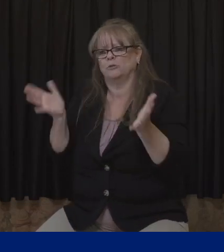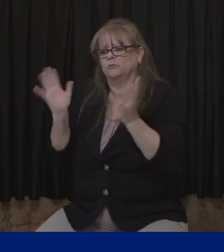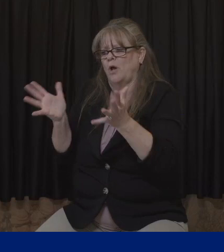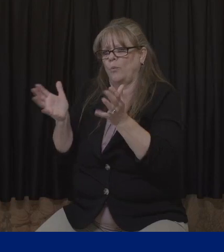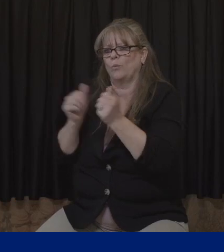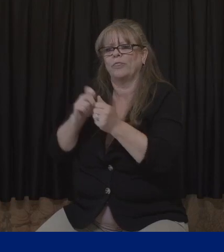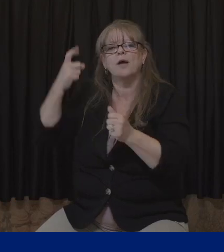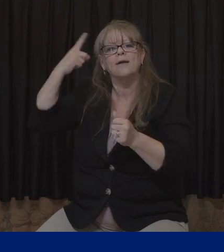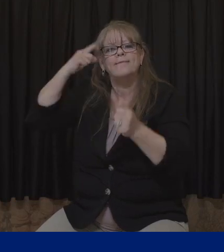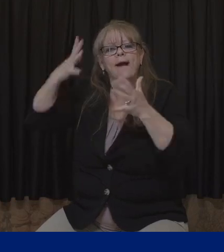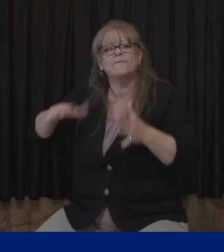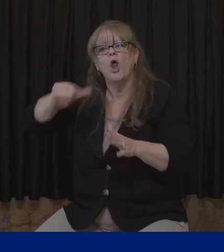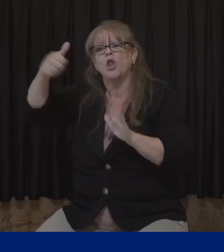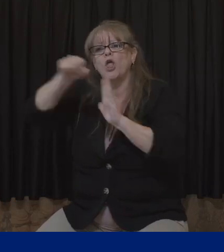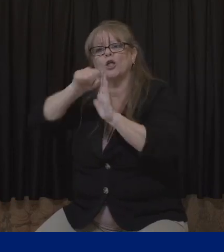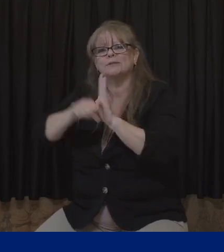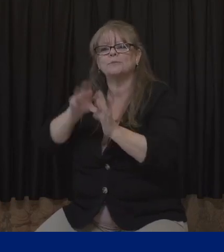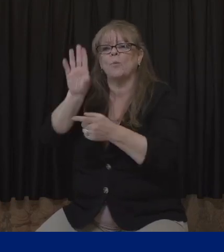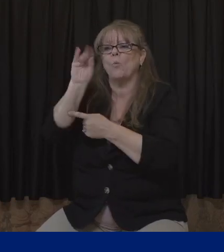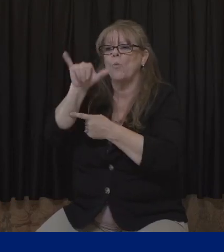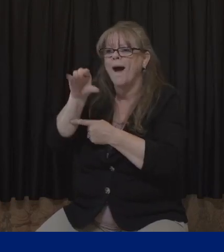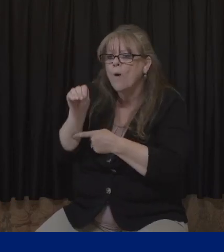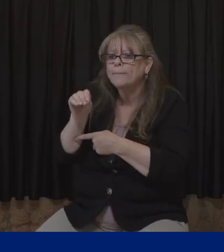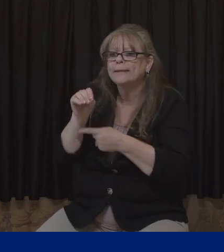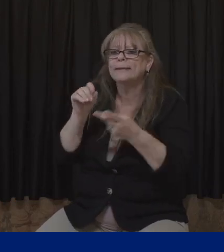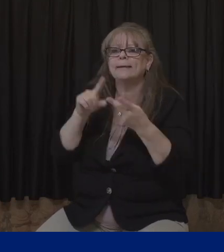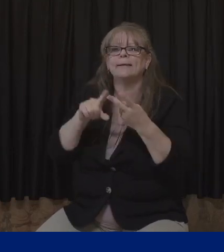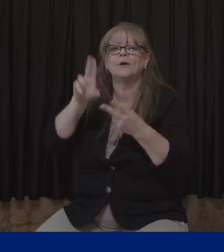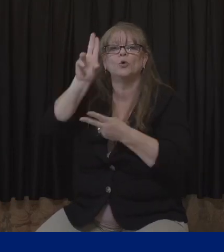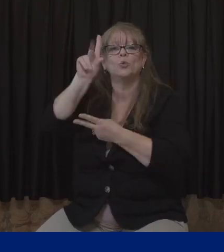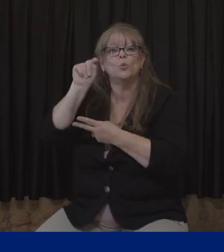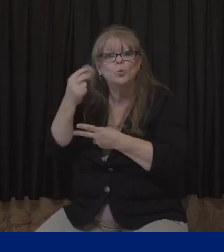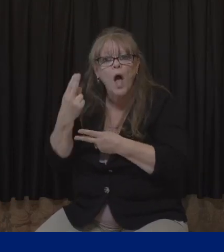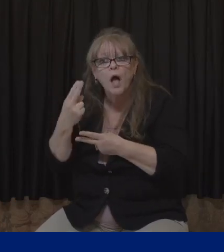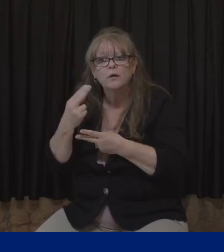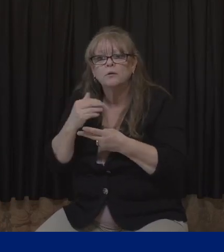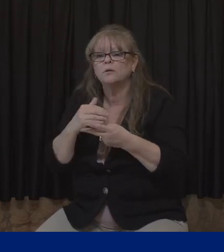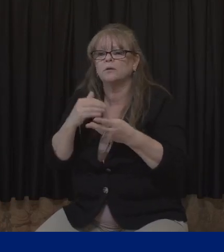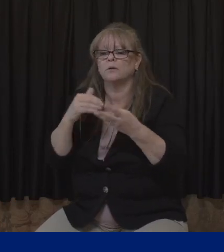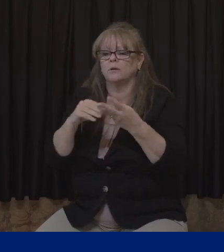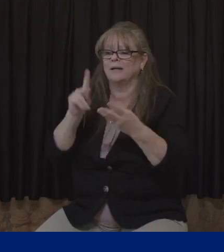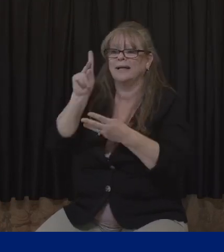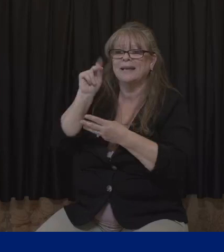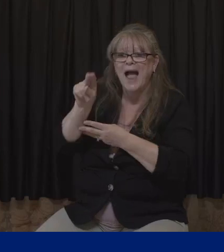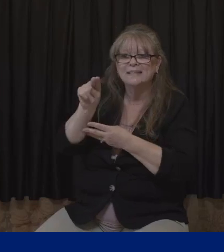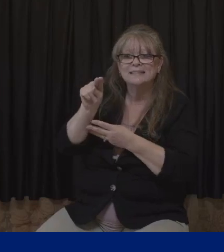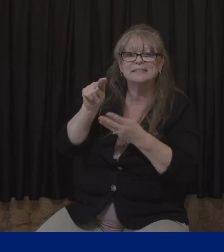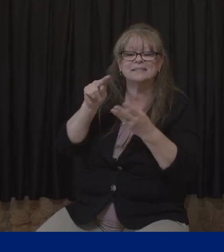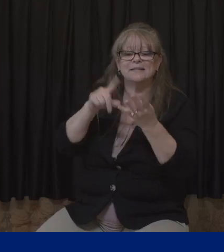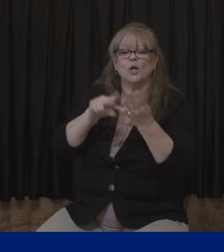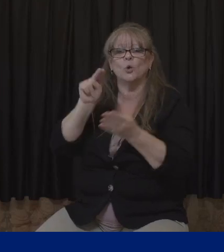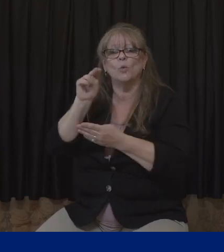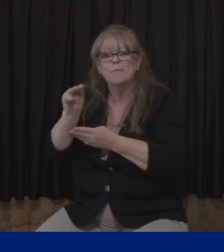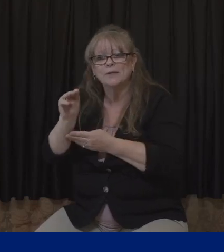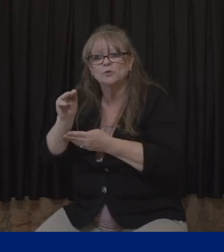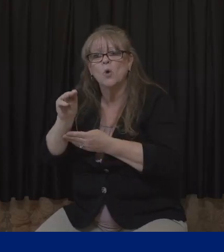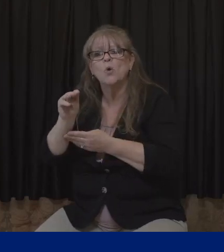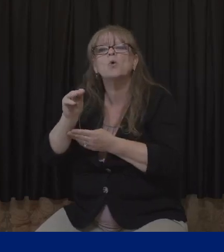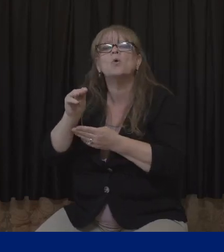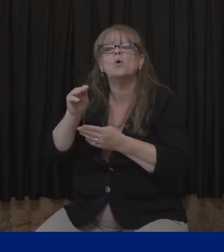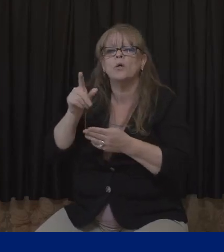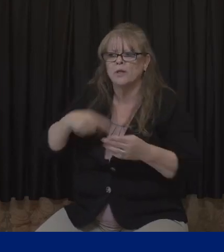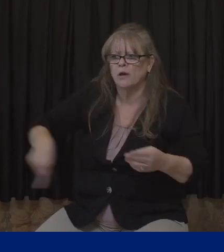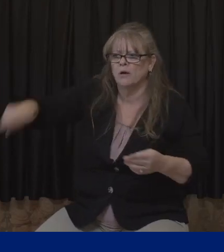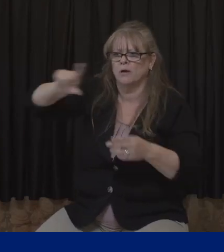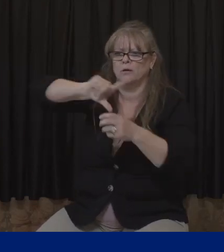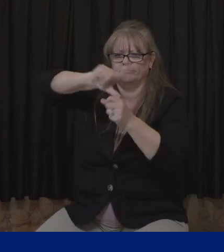Utah on a regular basis. We have good working relationships with those governors. Many of our health and safety regulations are